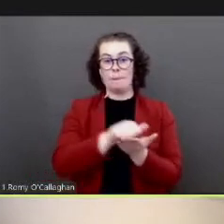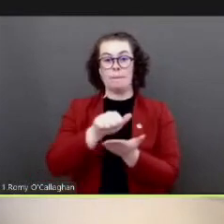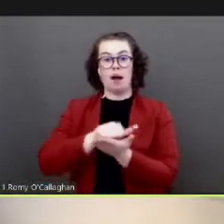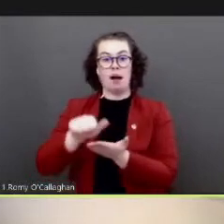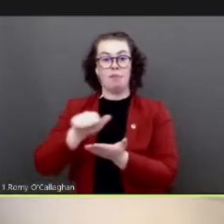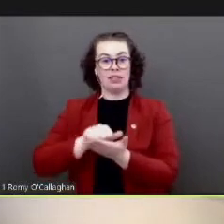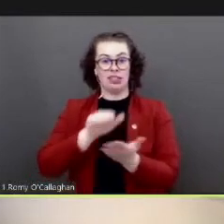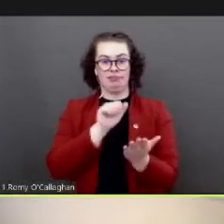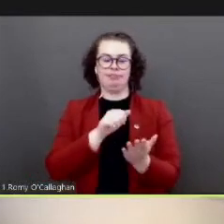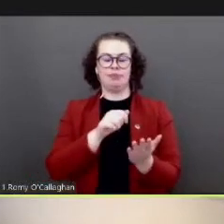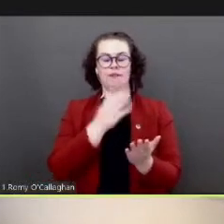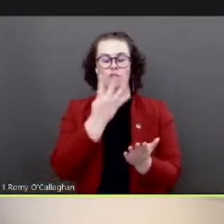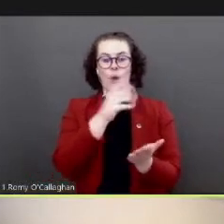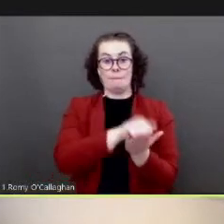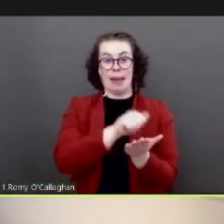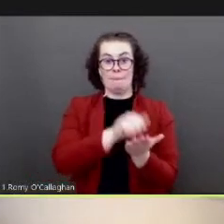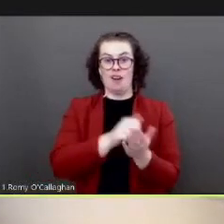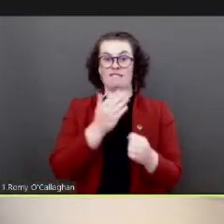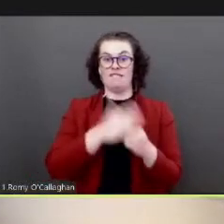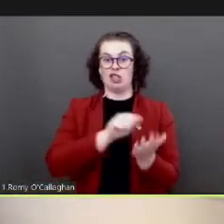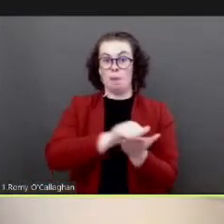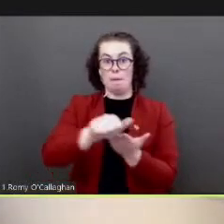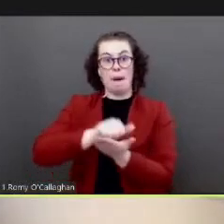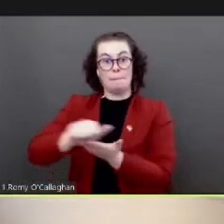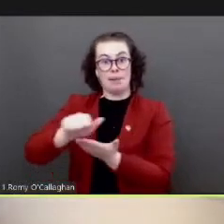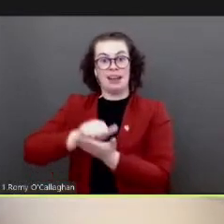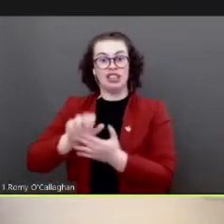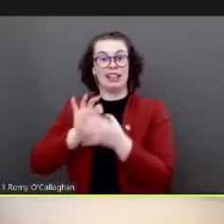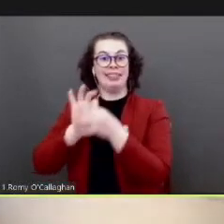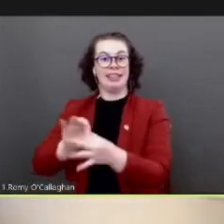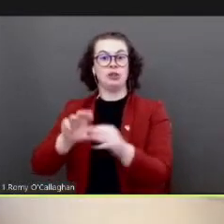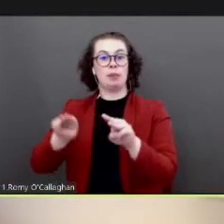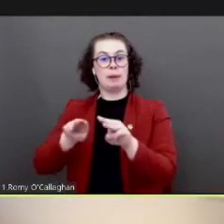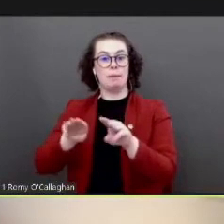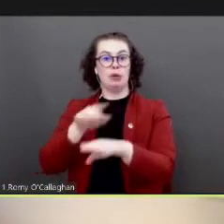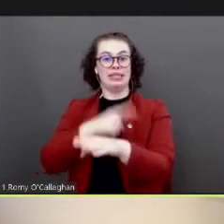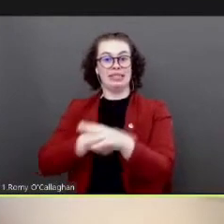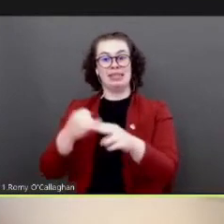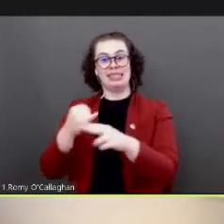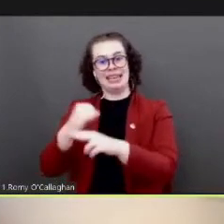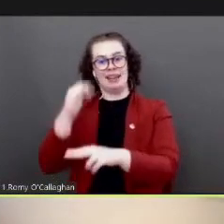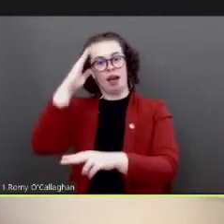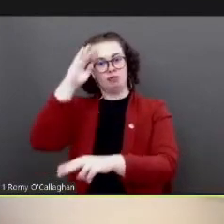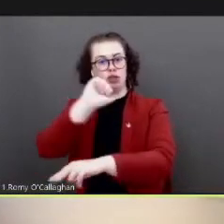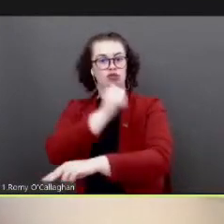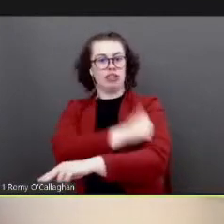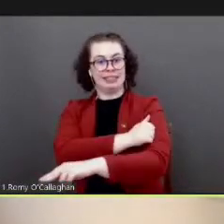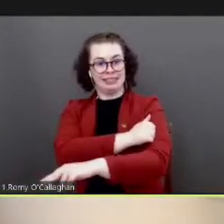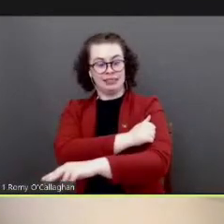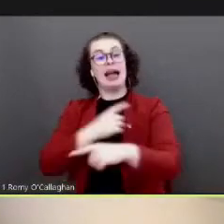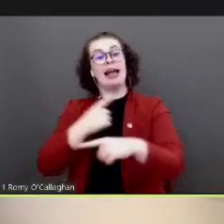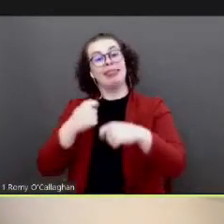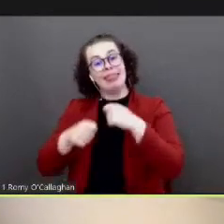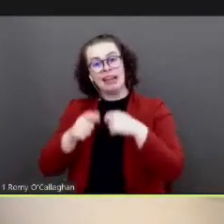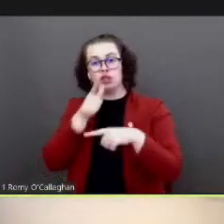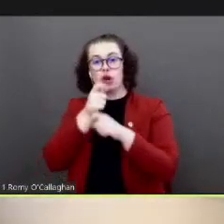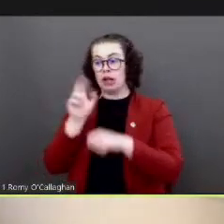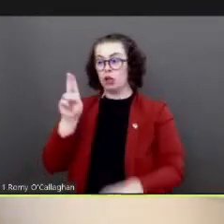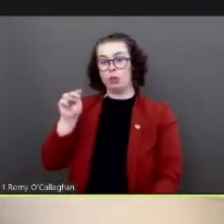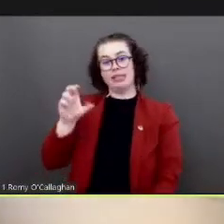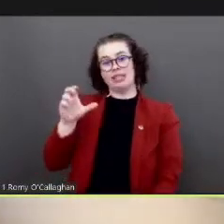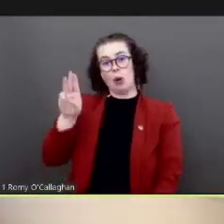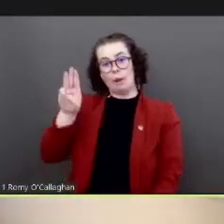people with intellectual disabilities in Irish prisons, and bring the discussion to Article 13, and in particular,